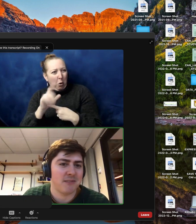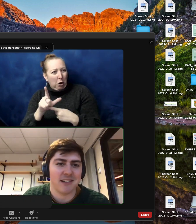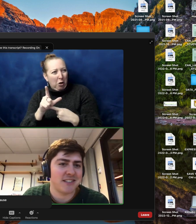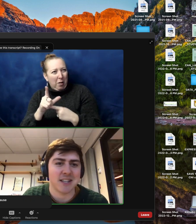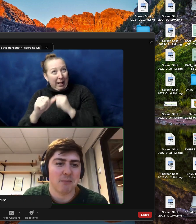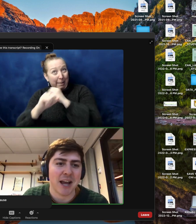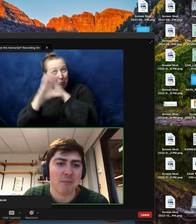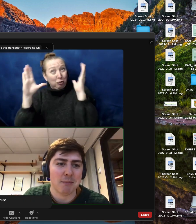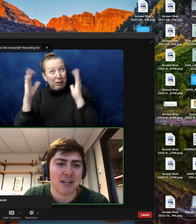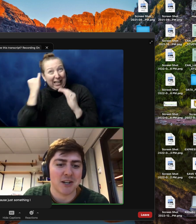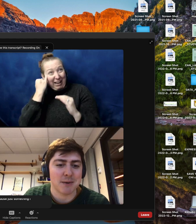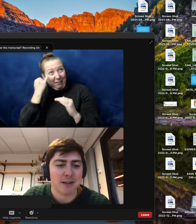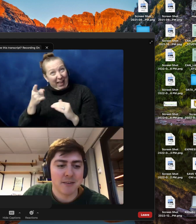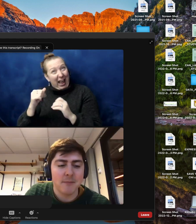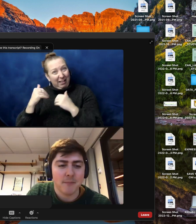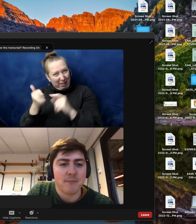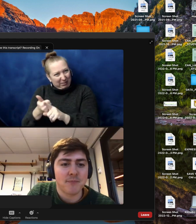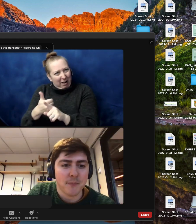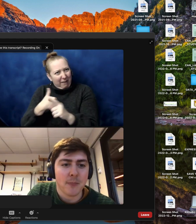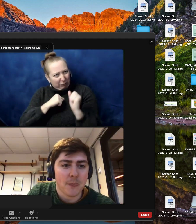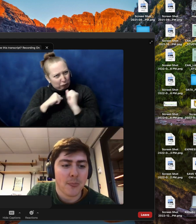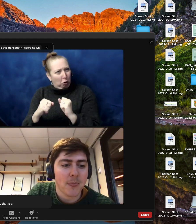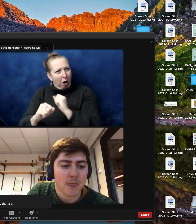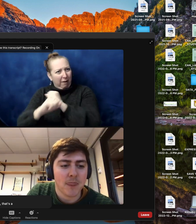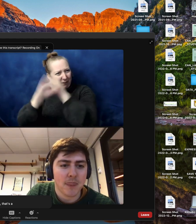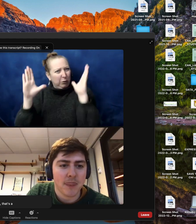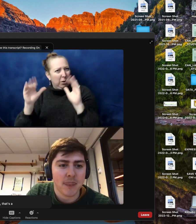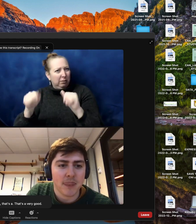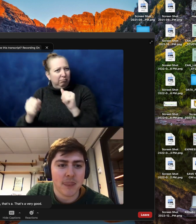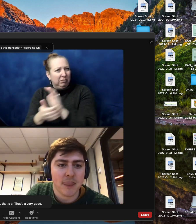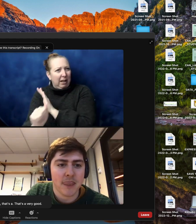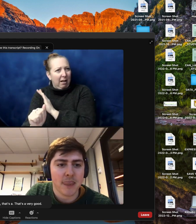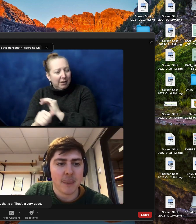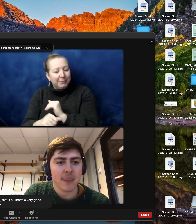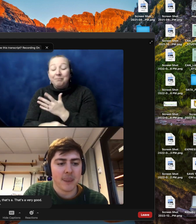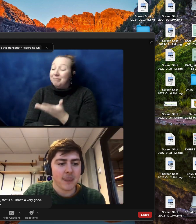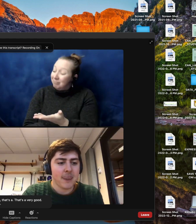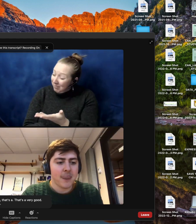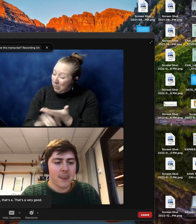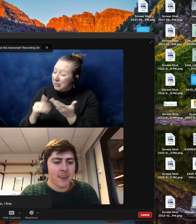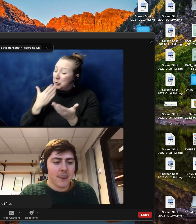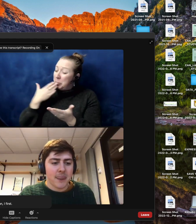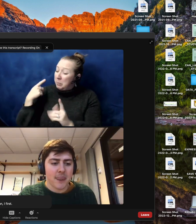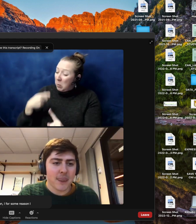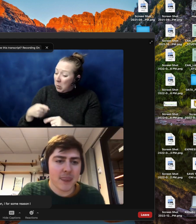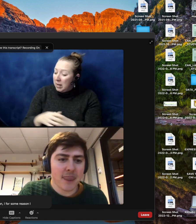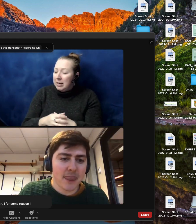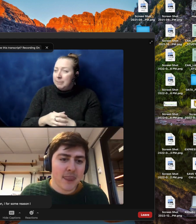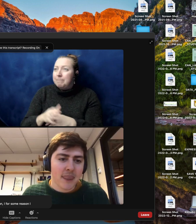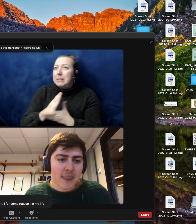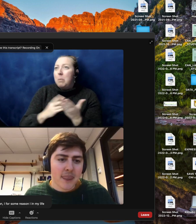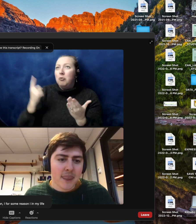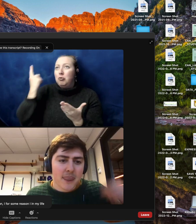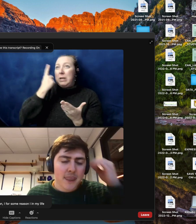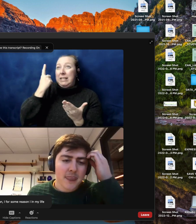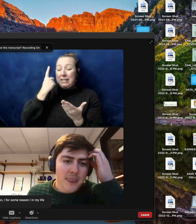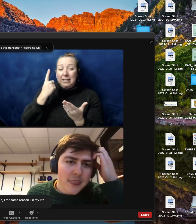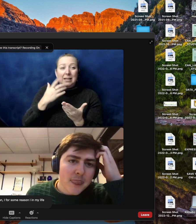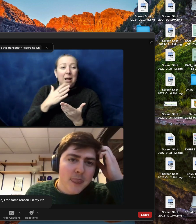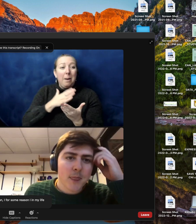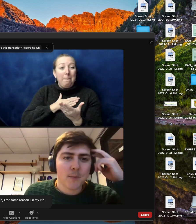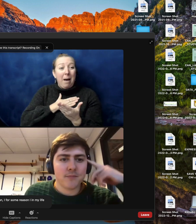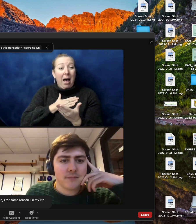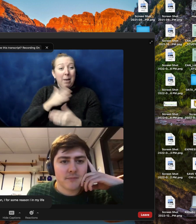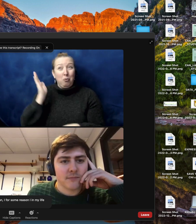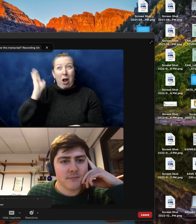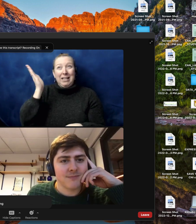is just something I think. Yeah, that's a really good point. Something, for some reason, in my like practices, my talk was